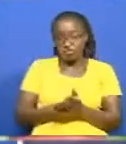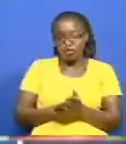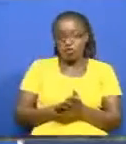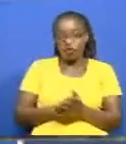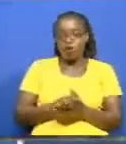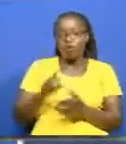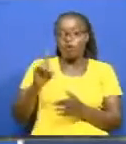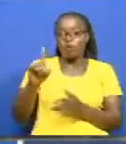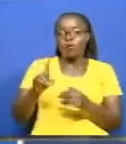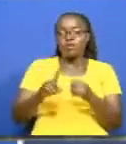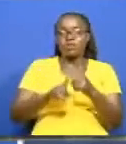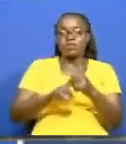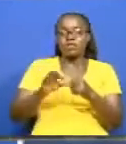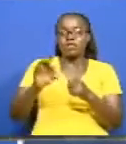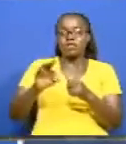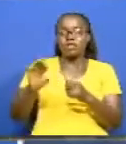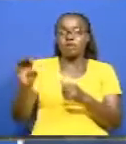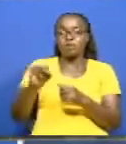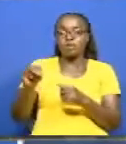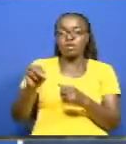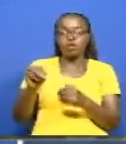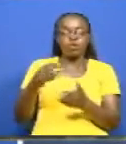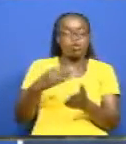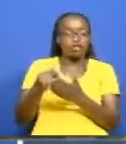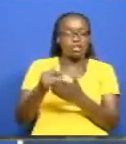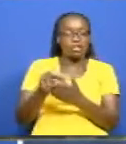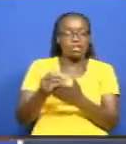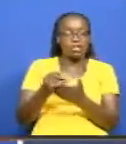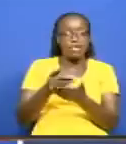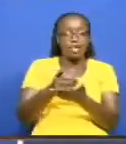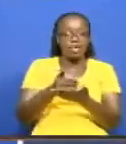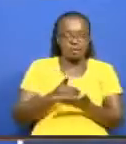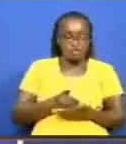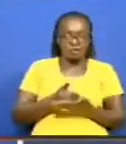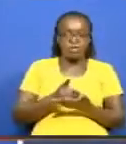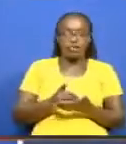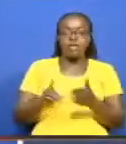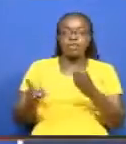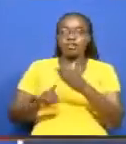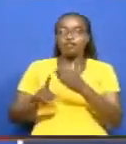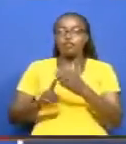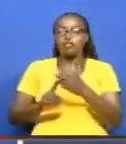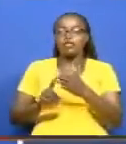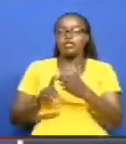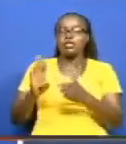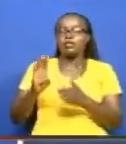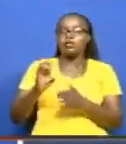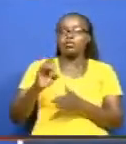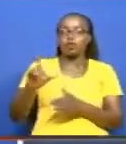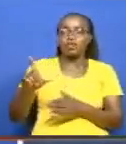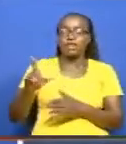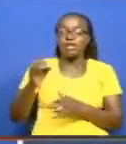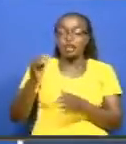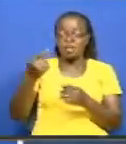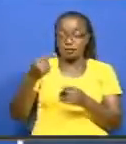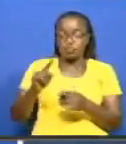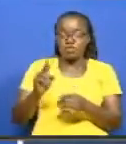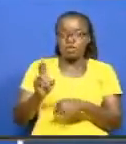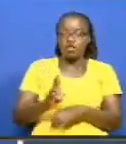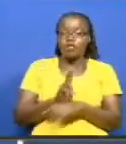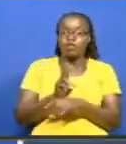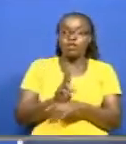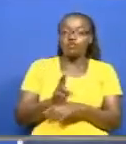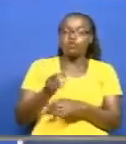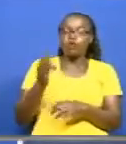163 million shillings debt burden, the Agriculture Ministry has now presented a bill that, if passed, will see the use of coffee